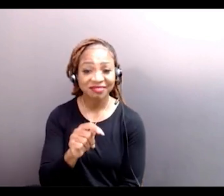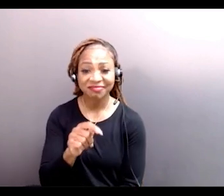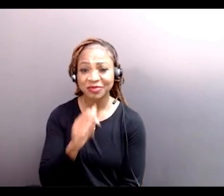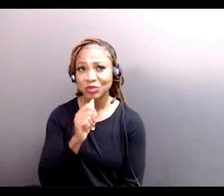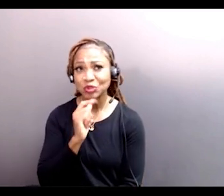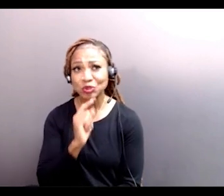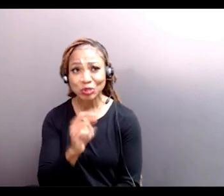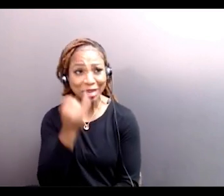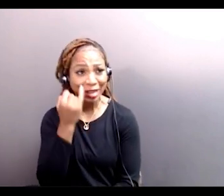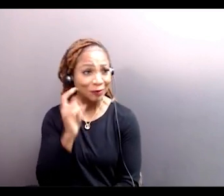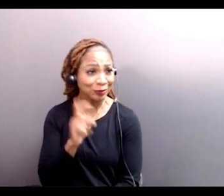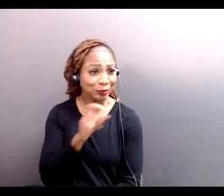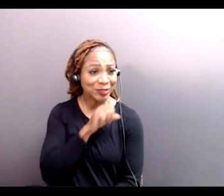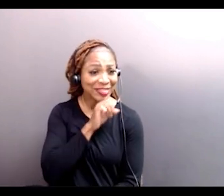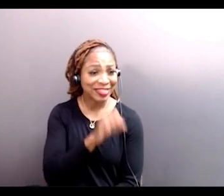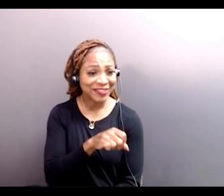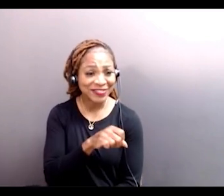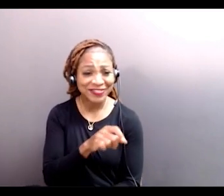we're supposed to.